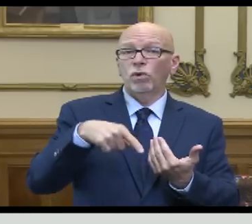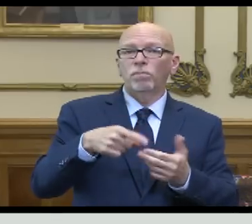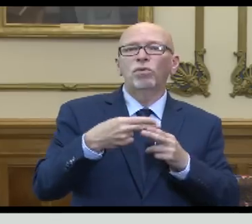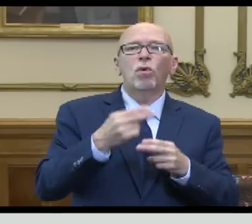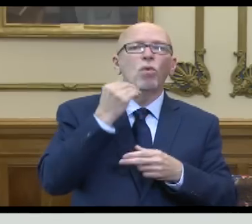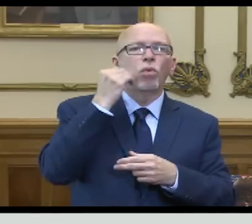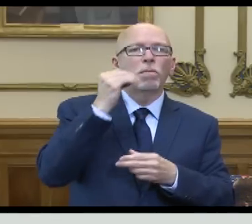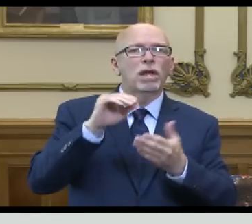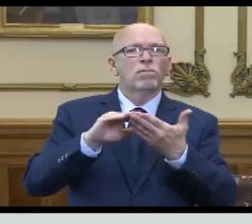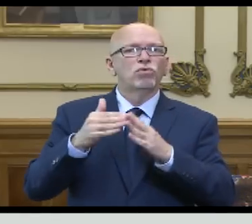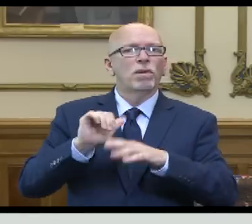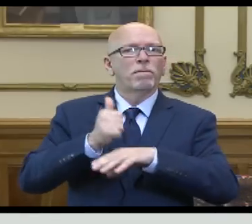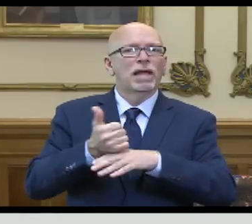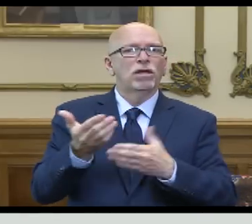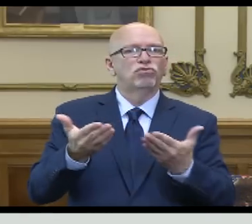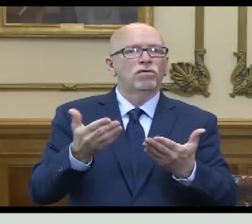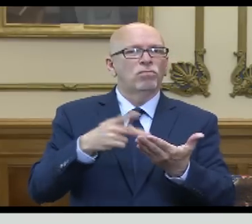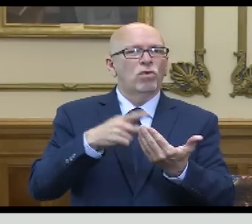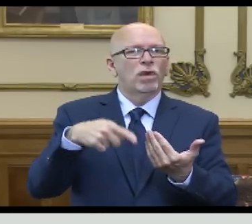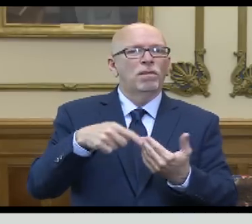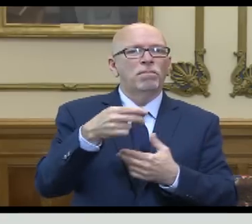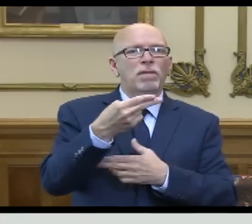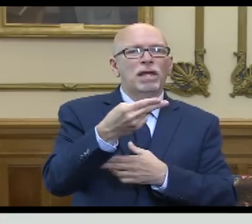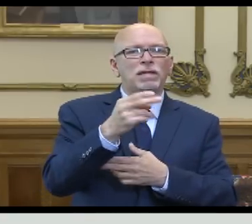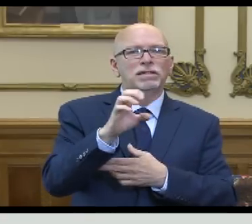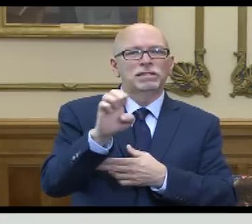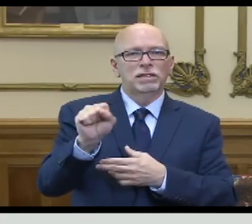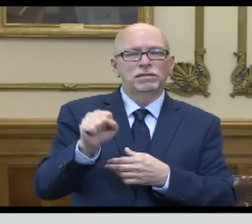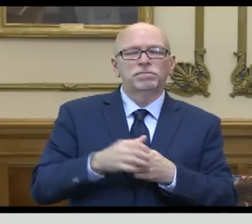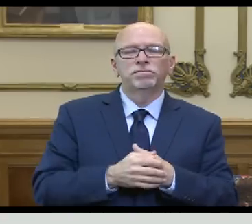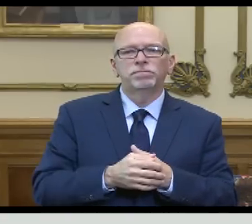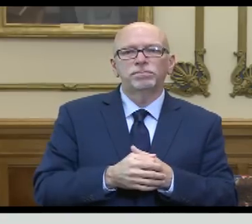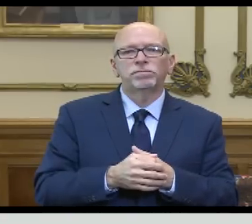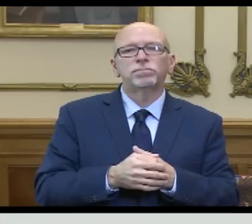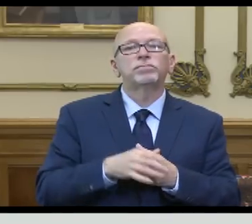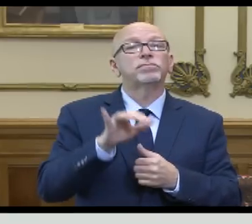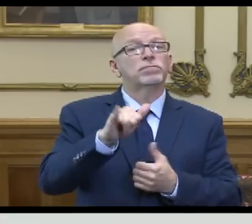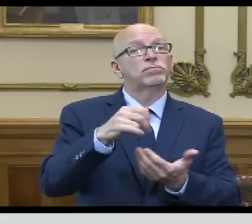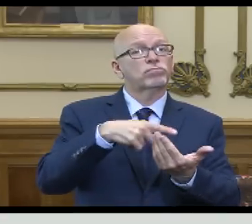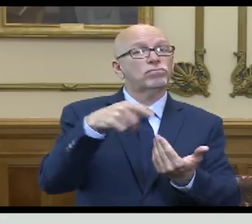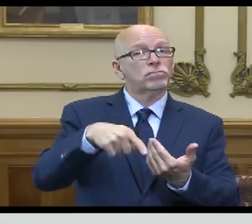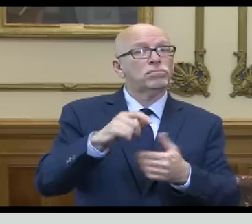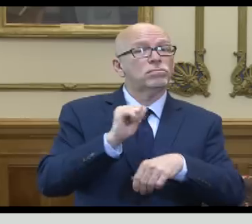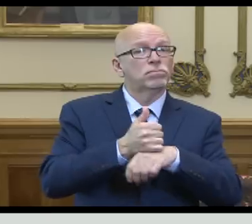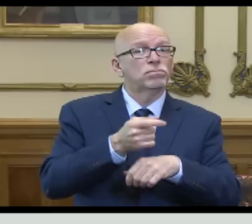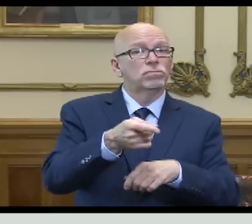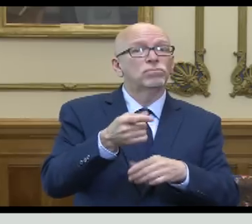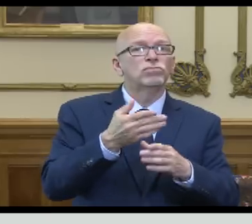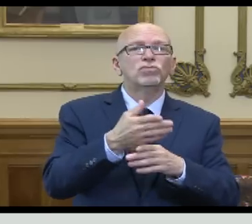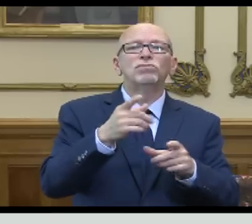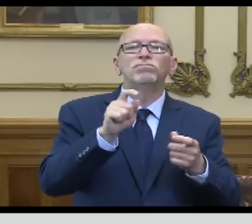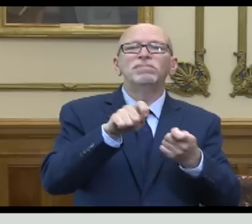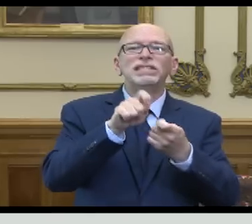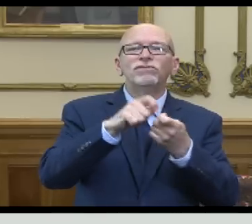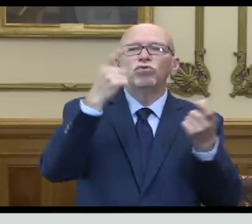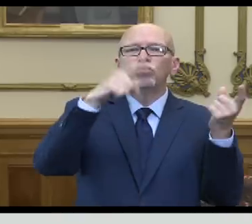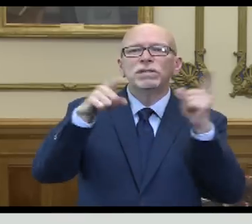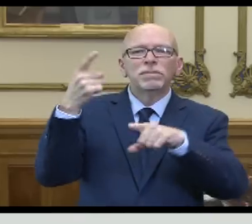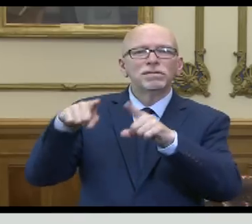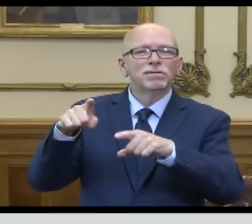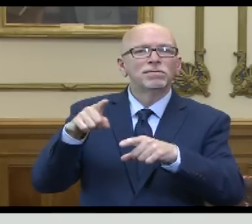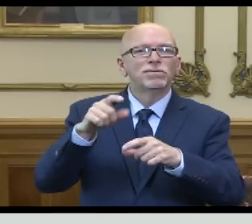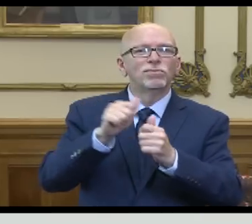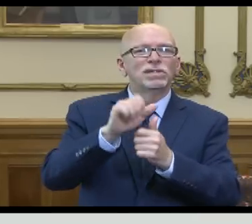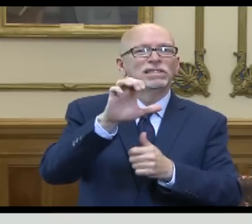Home and Community-Based Services Program, or HCBS. This program is implemented through specific agreements that states enter into